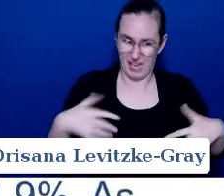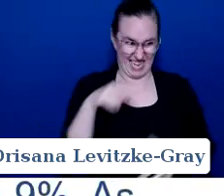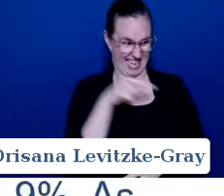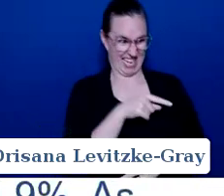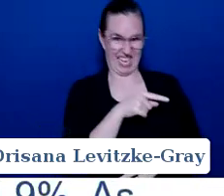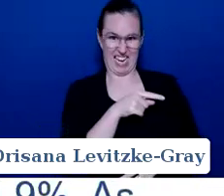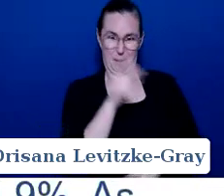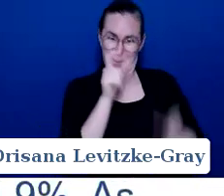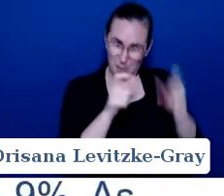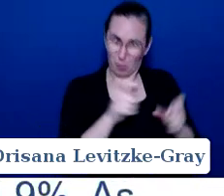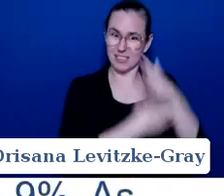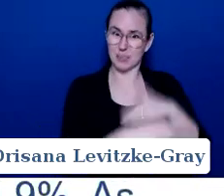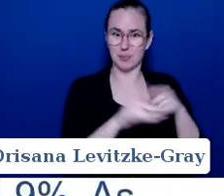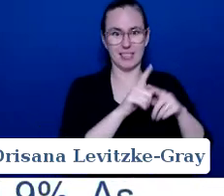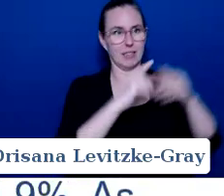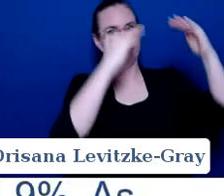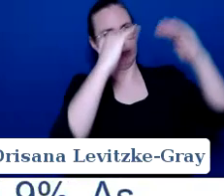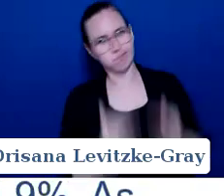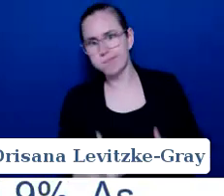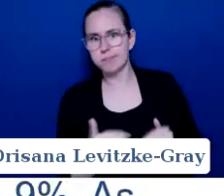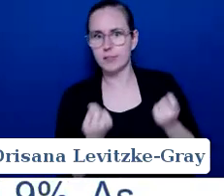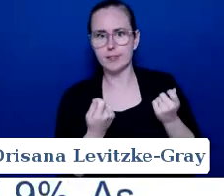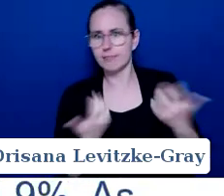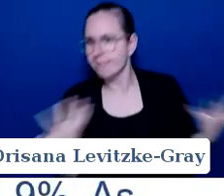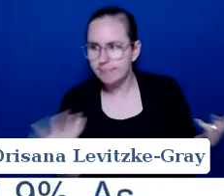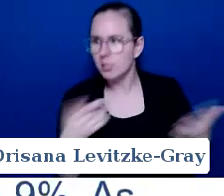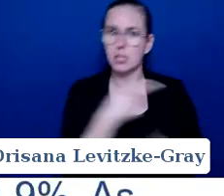have more difficulty to get job and to get